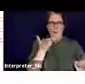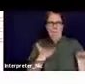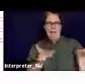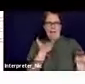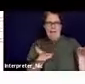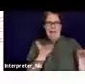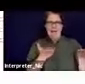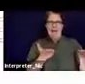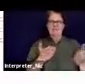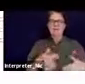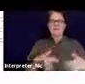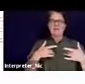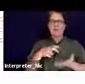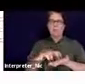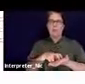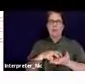themselves as a weaker candidate.